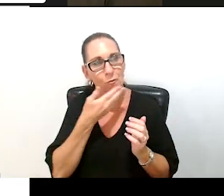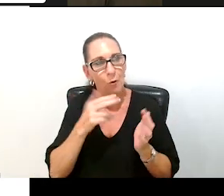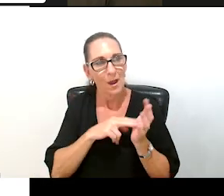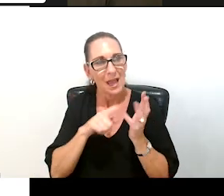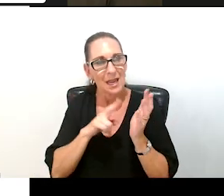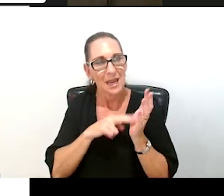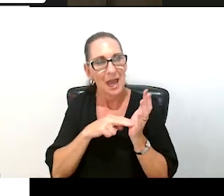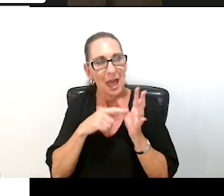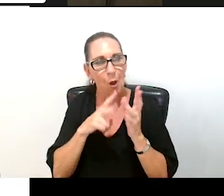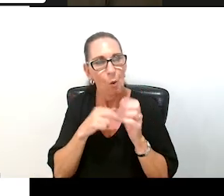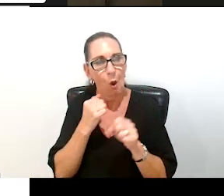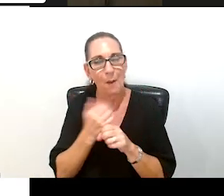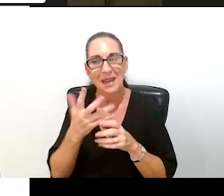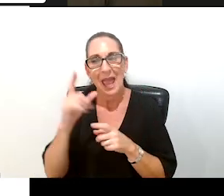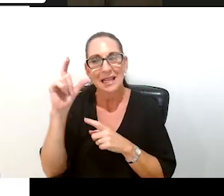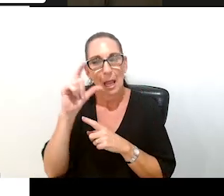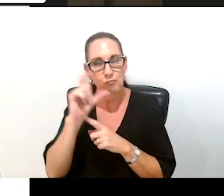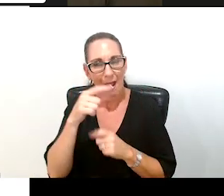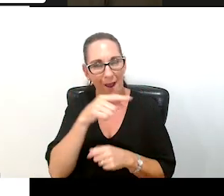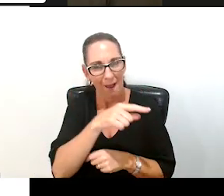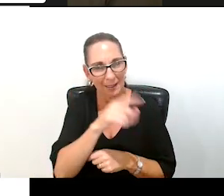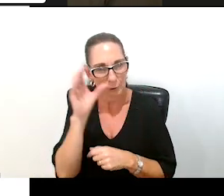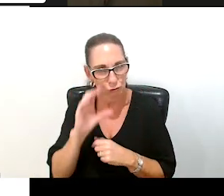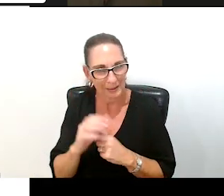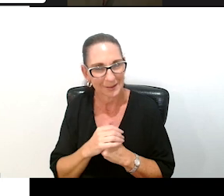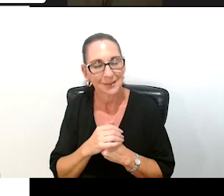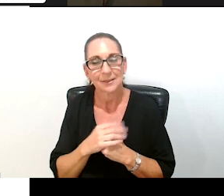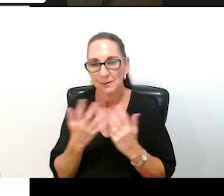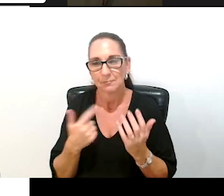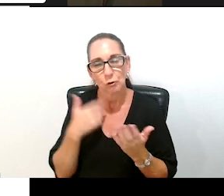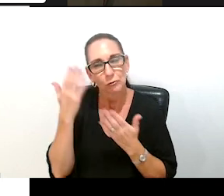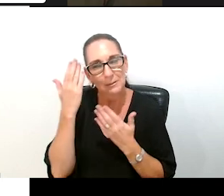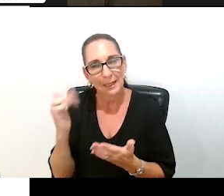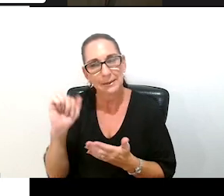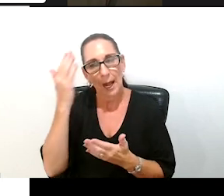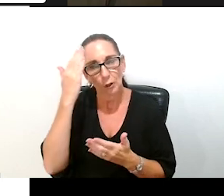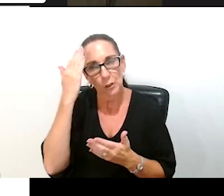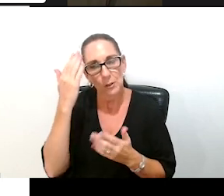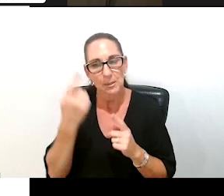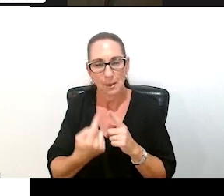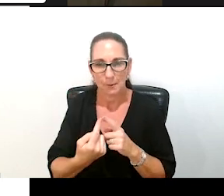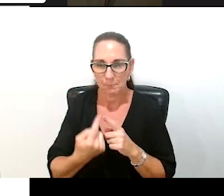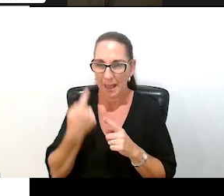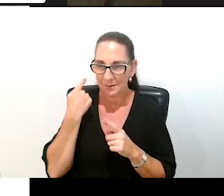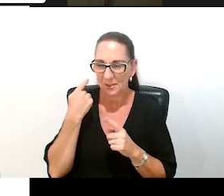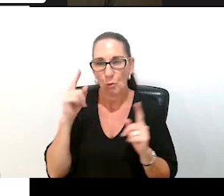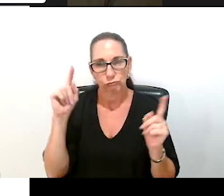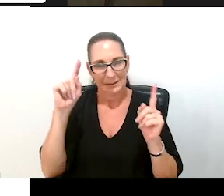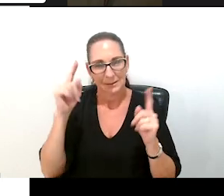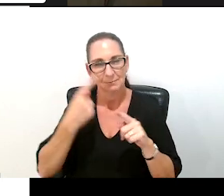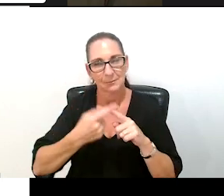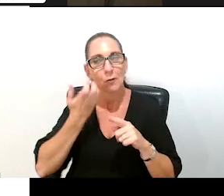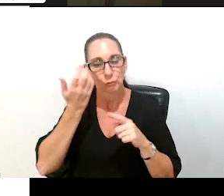Ngunnawal country, which is Canberra, and I'd like to pay my respects to elders past, present and emerging, and